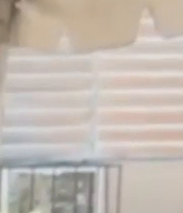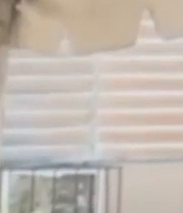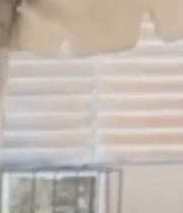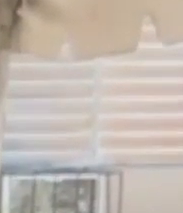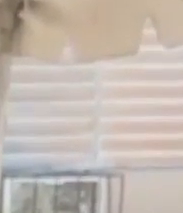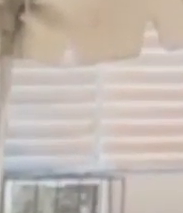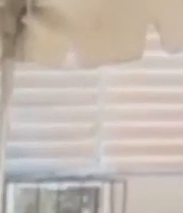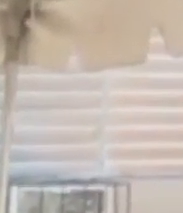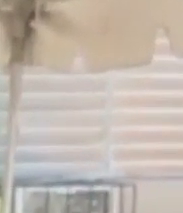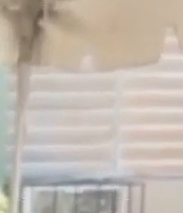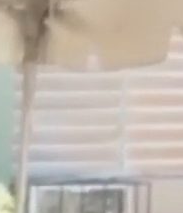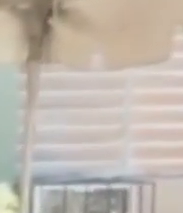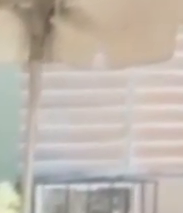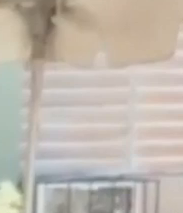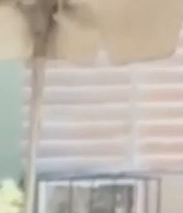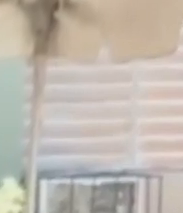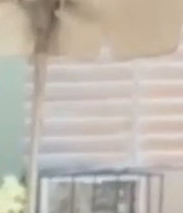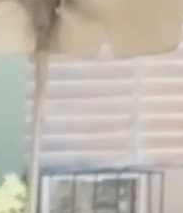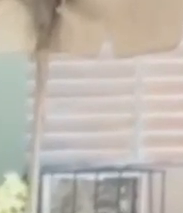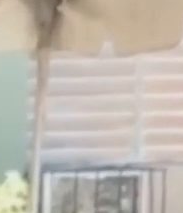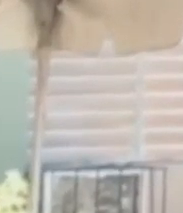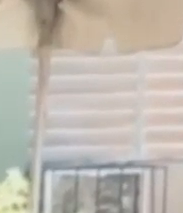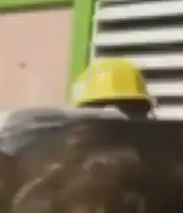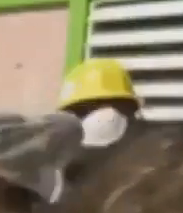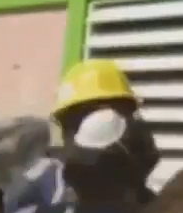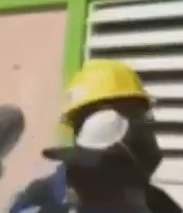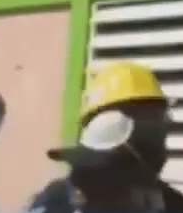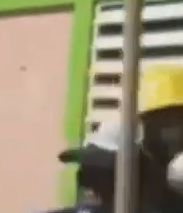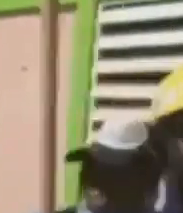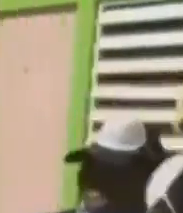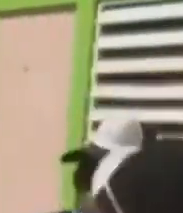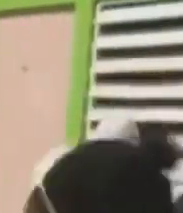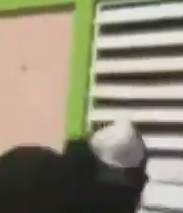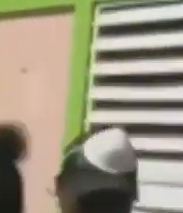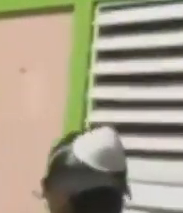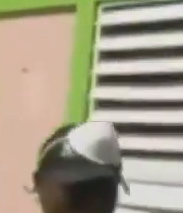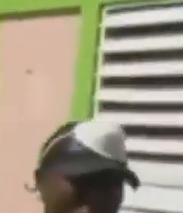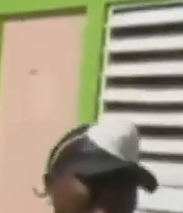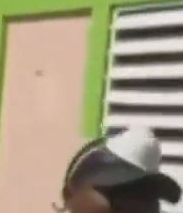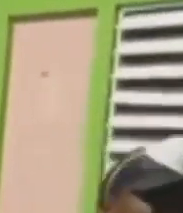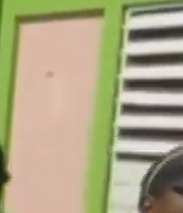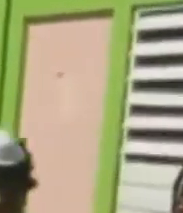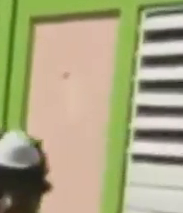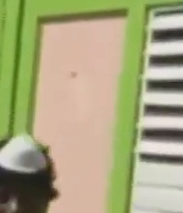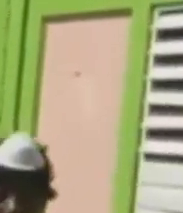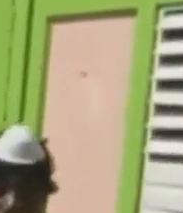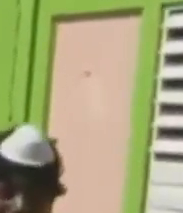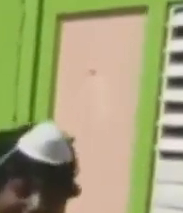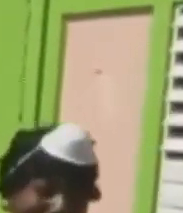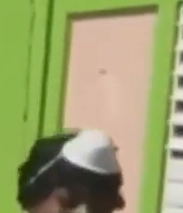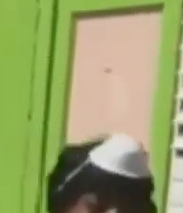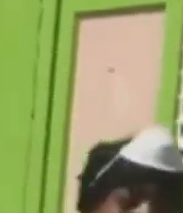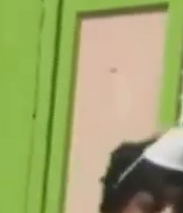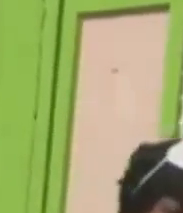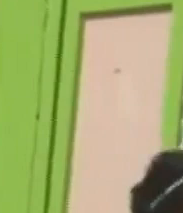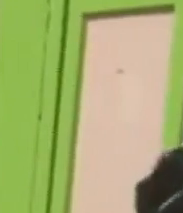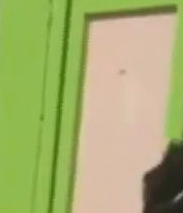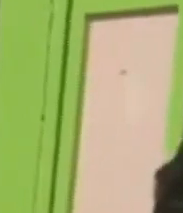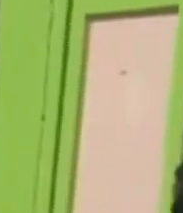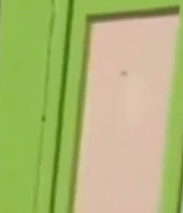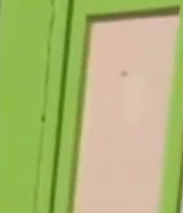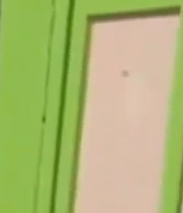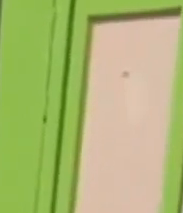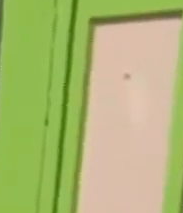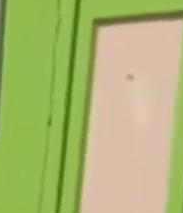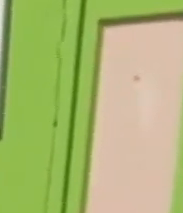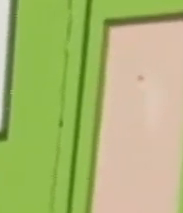employ 15 additional temporary workers. And their job is to go through the facility on a daily basis,